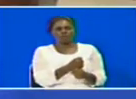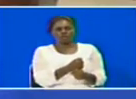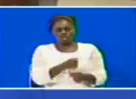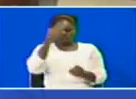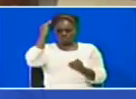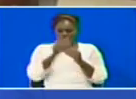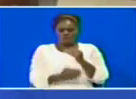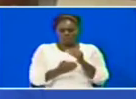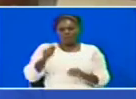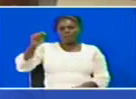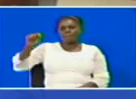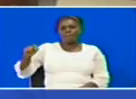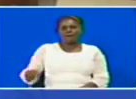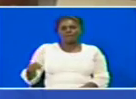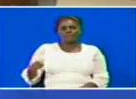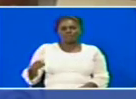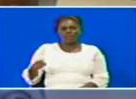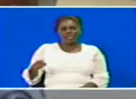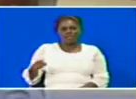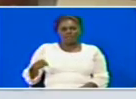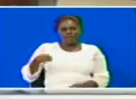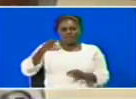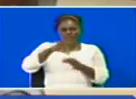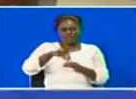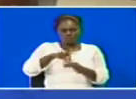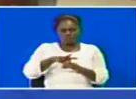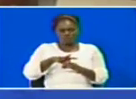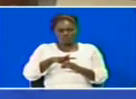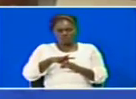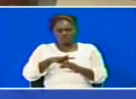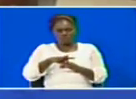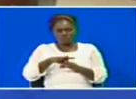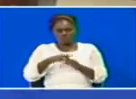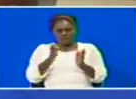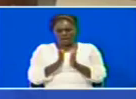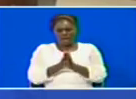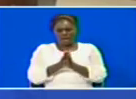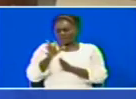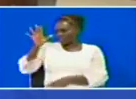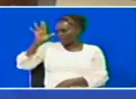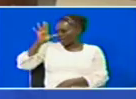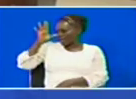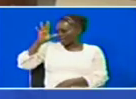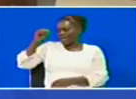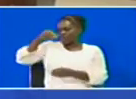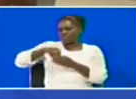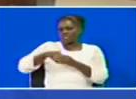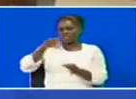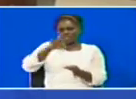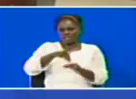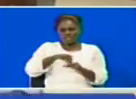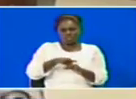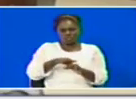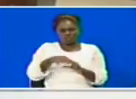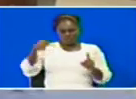stop to the connection between elections and electoral malpractices. Sometimes it ends up in